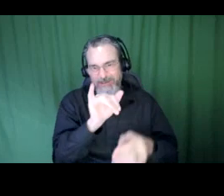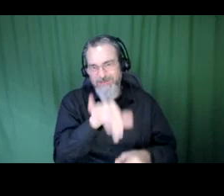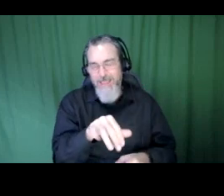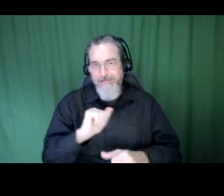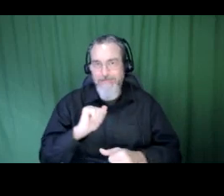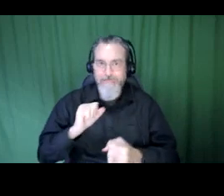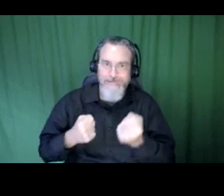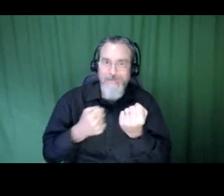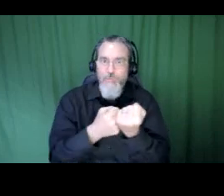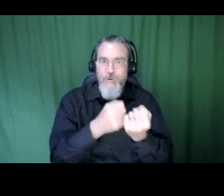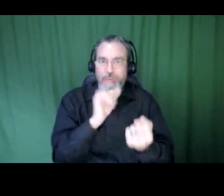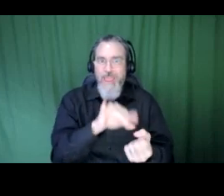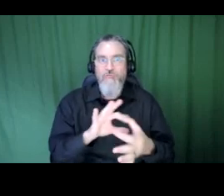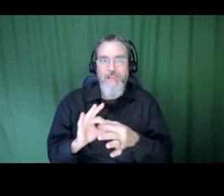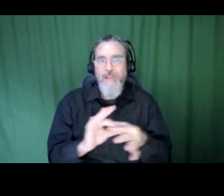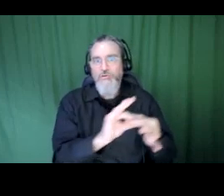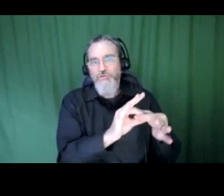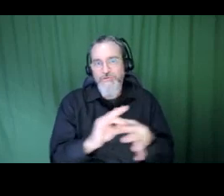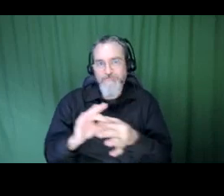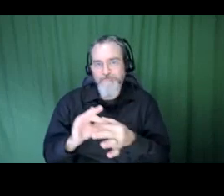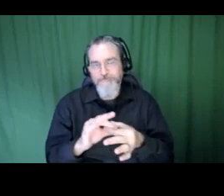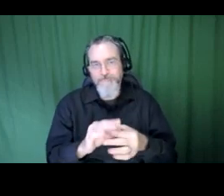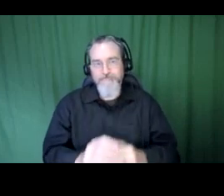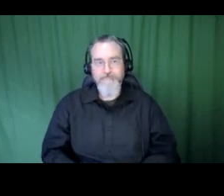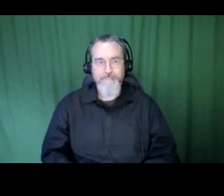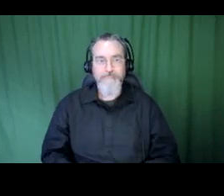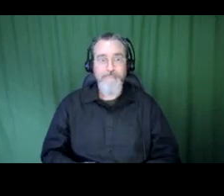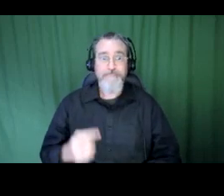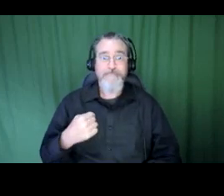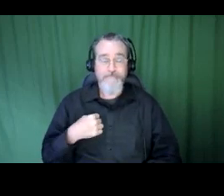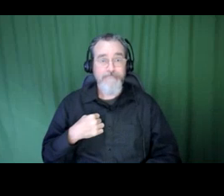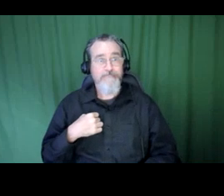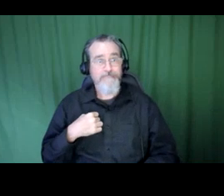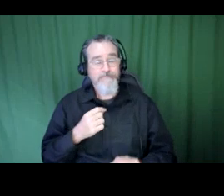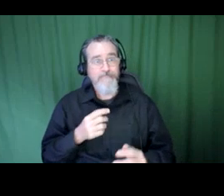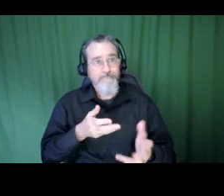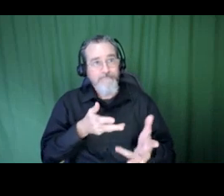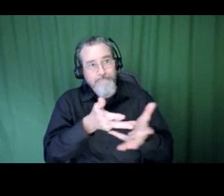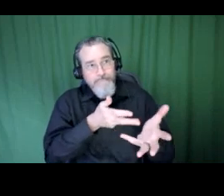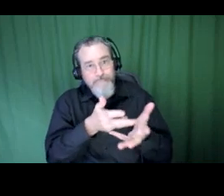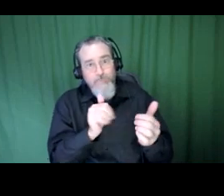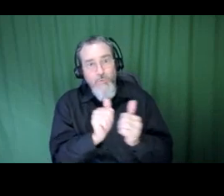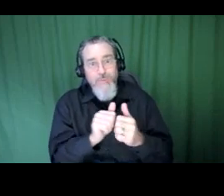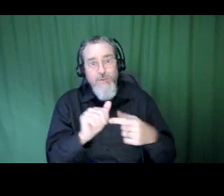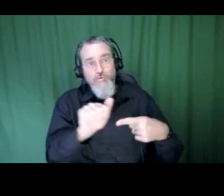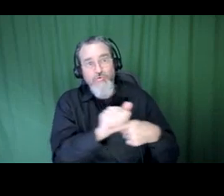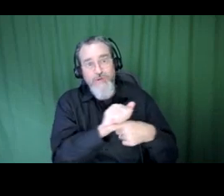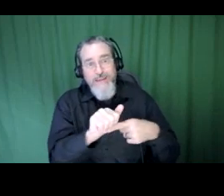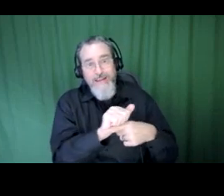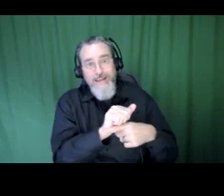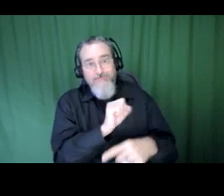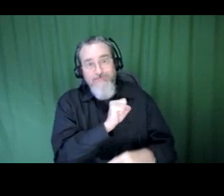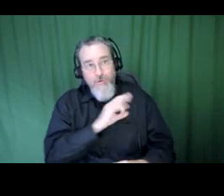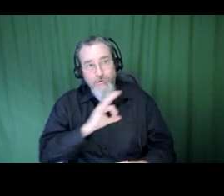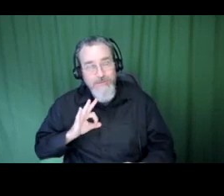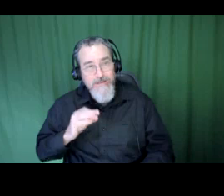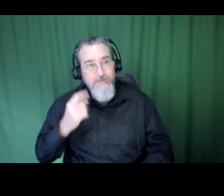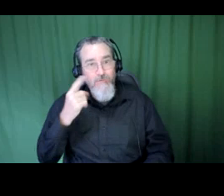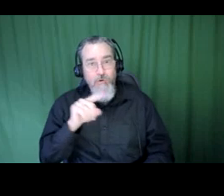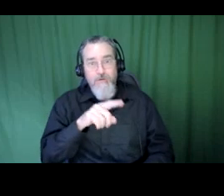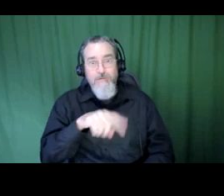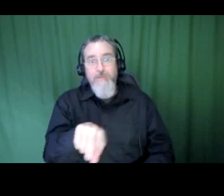building. I spoke to training faculty in redesign of these natural resource programs to